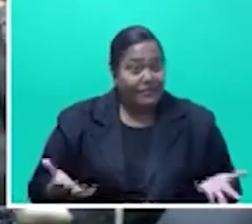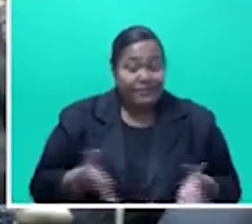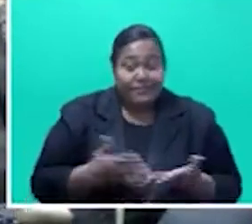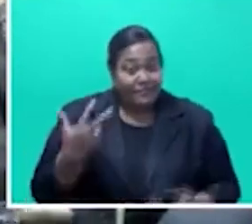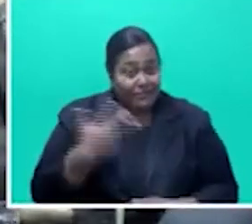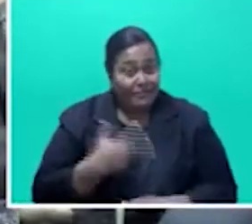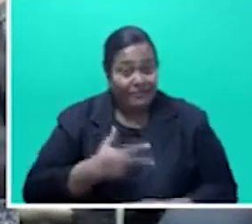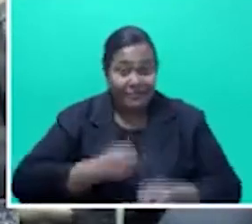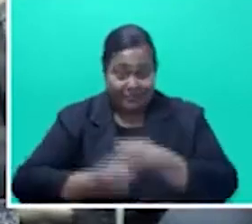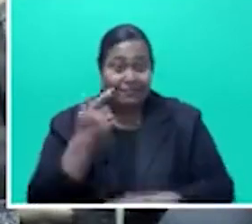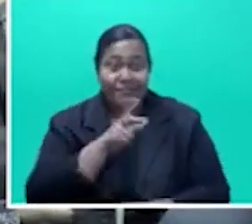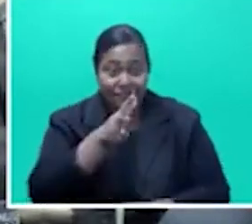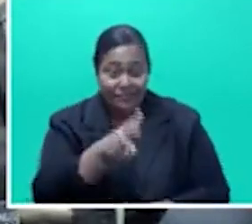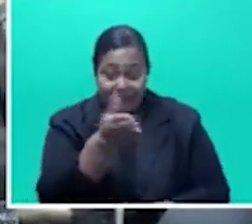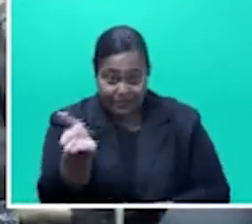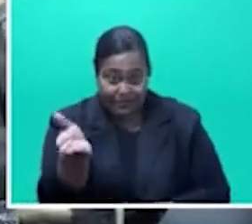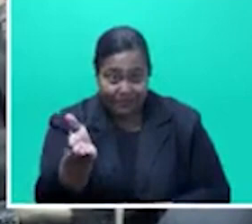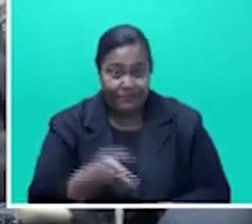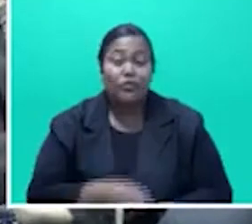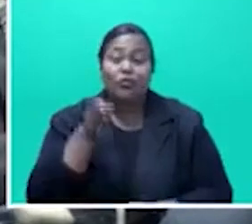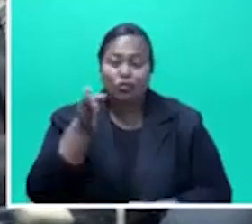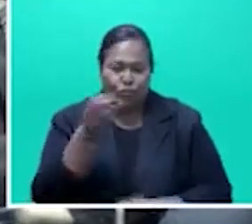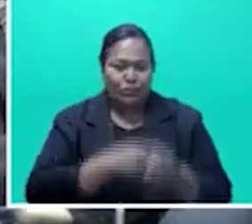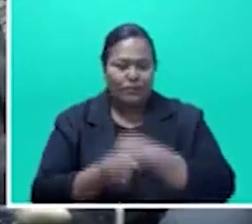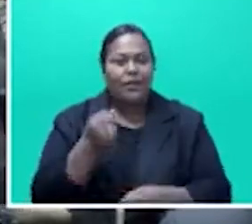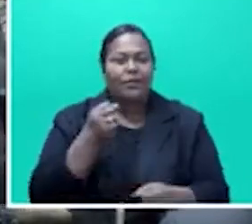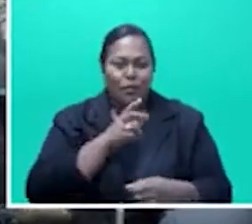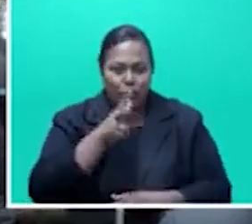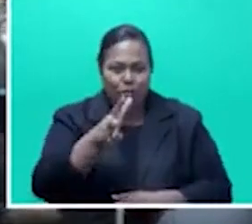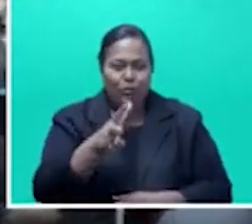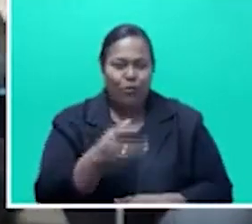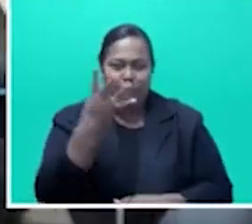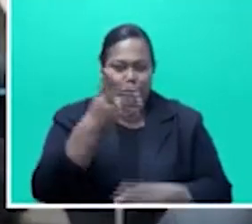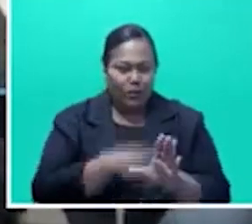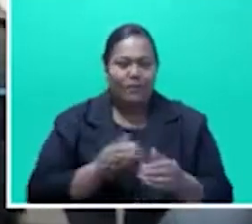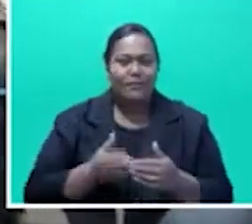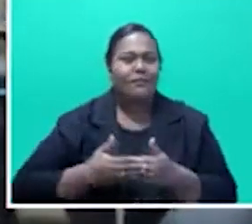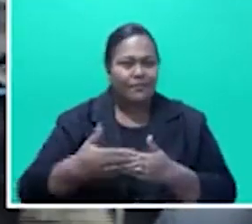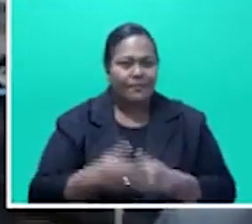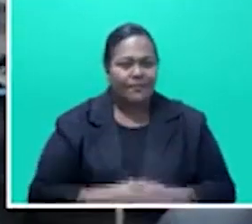becomes a joke for you. You will be a real joke in this 4 years' time, Honorable Prasad.